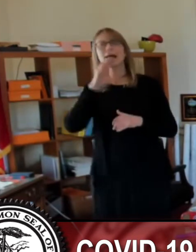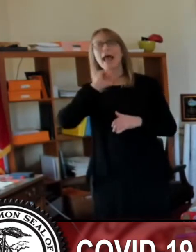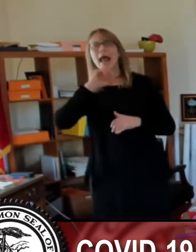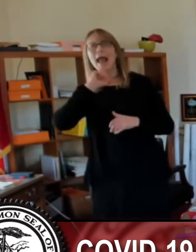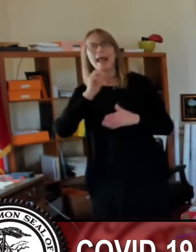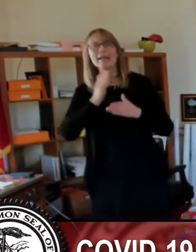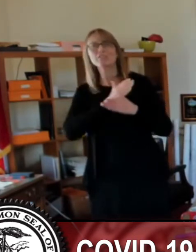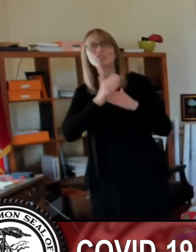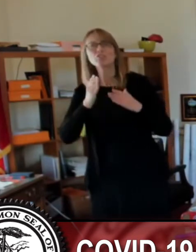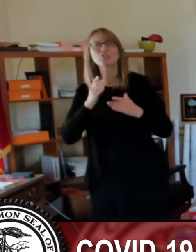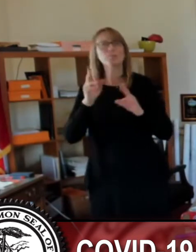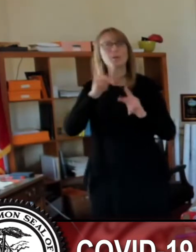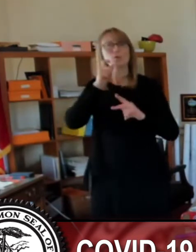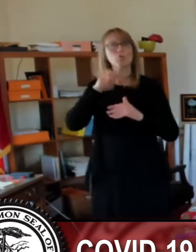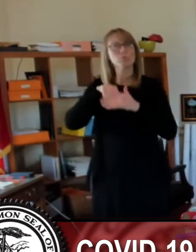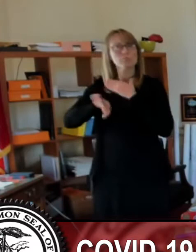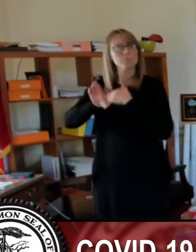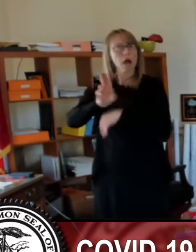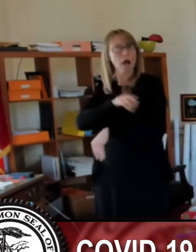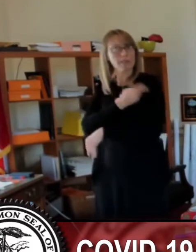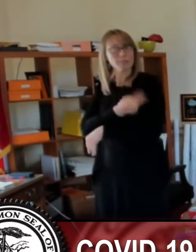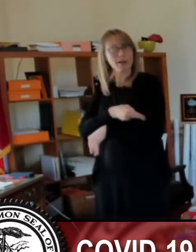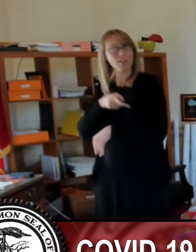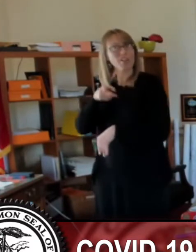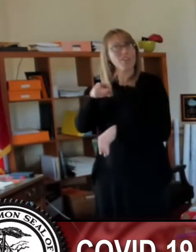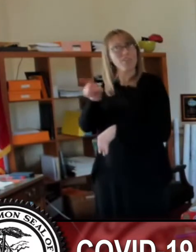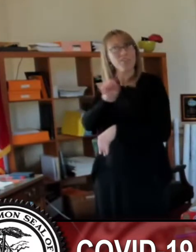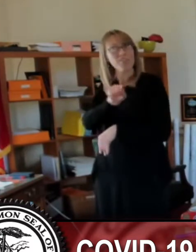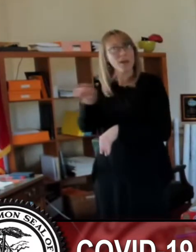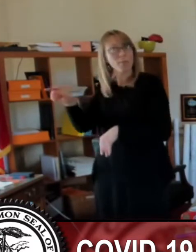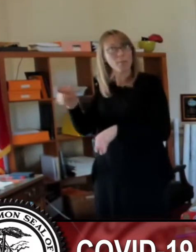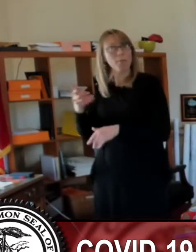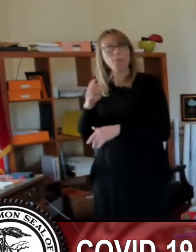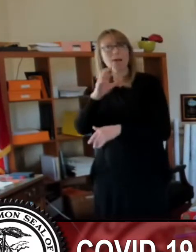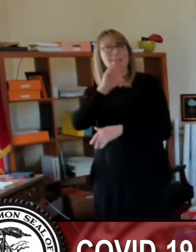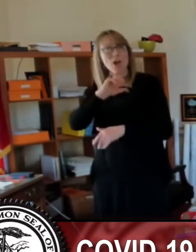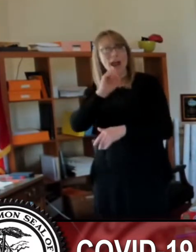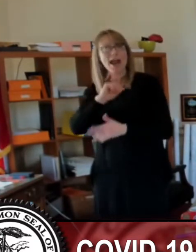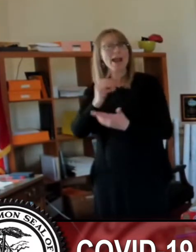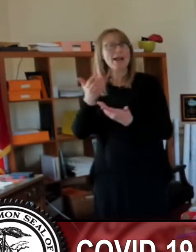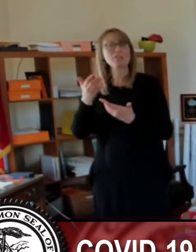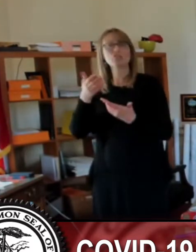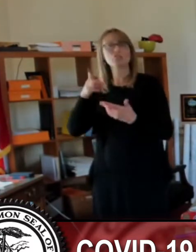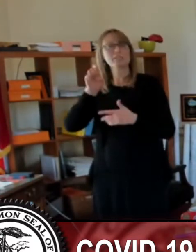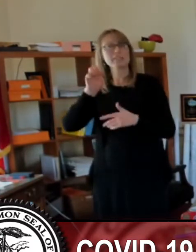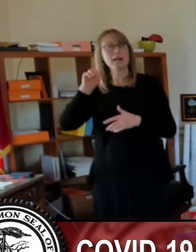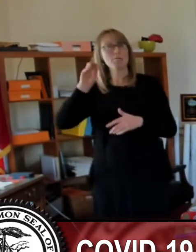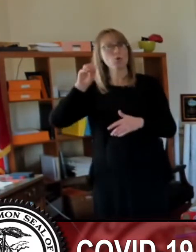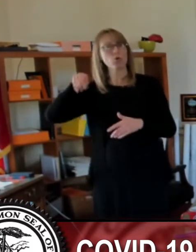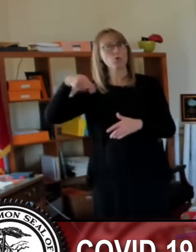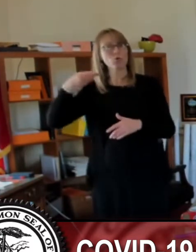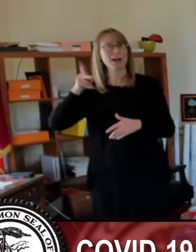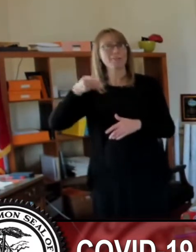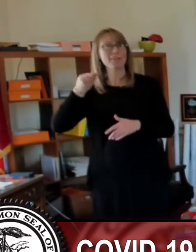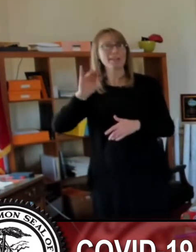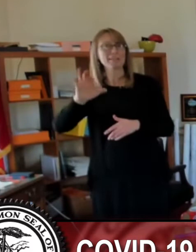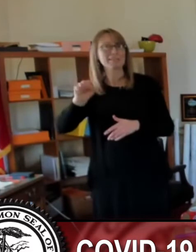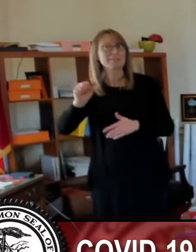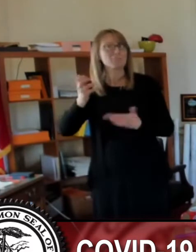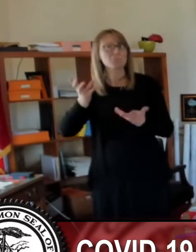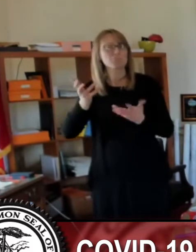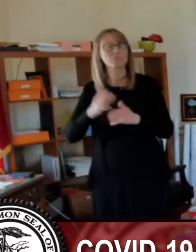nearing capacity? And what does it mean if they do in fact become full? Hospitals are nearing